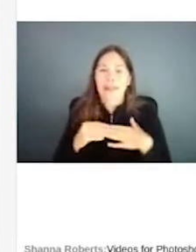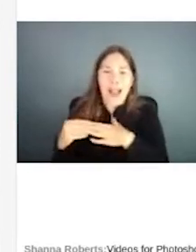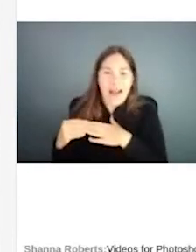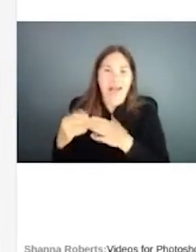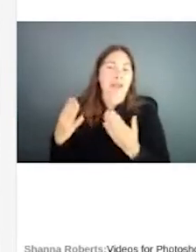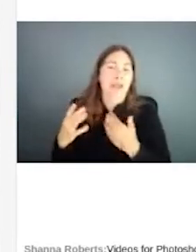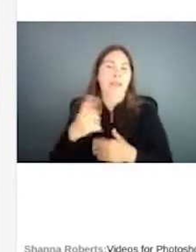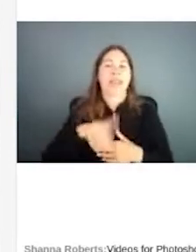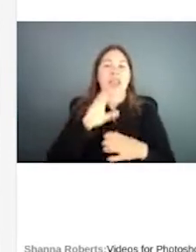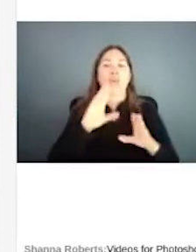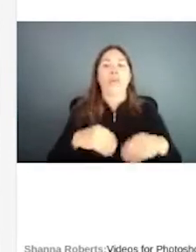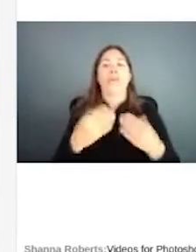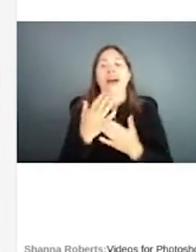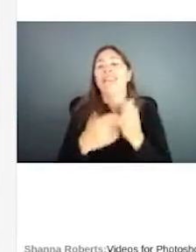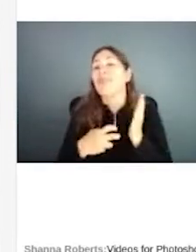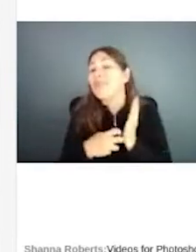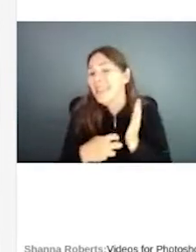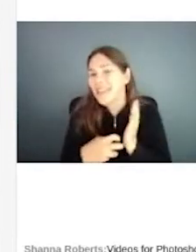maybe they'll provide some tickets to